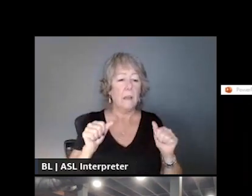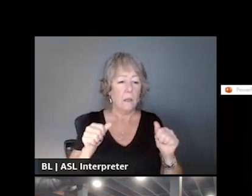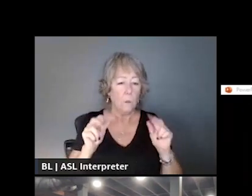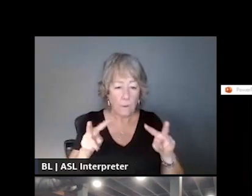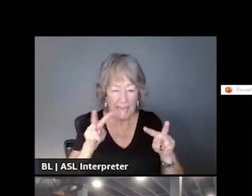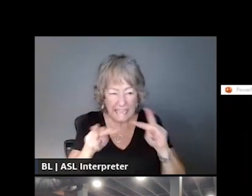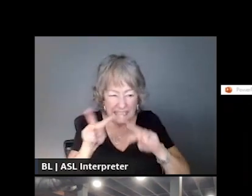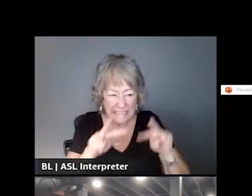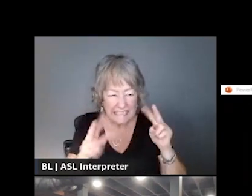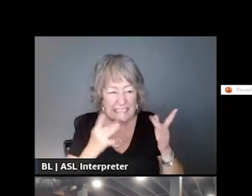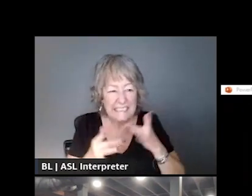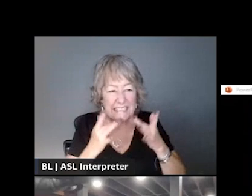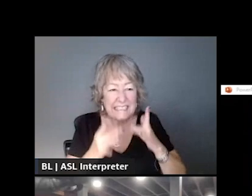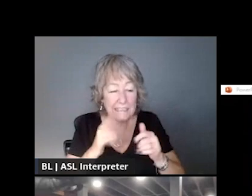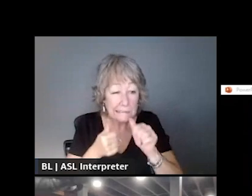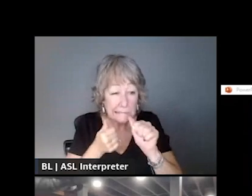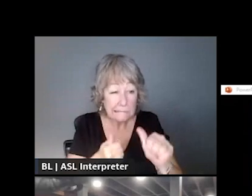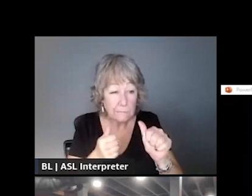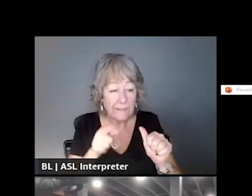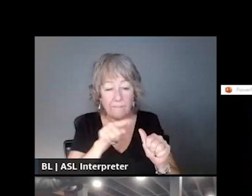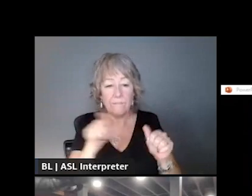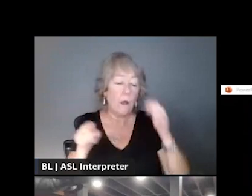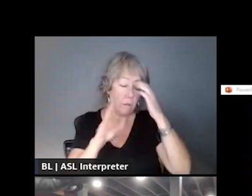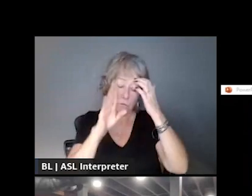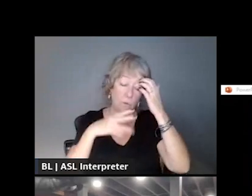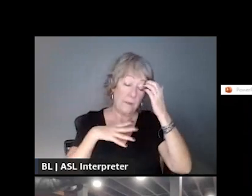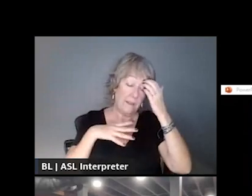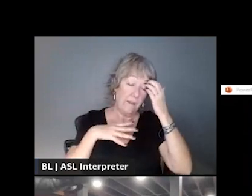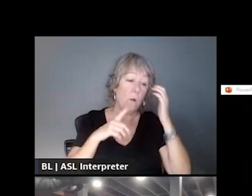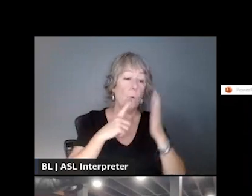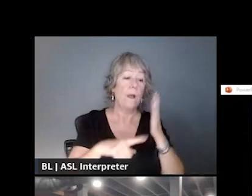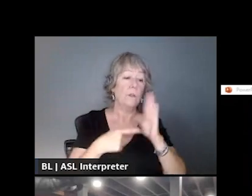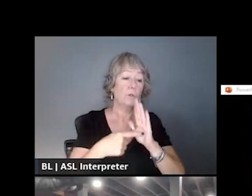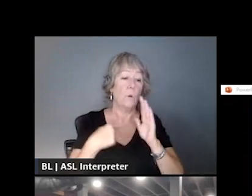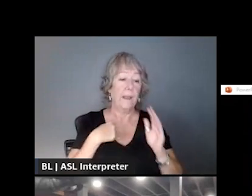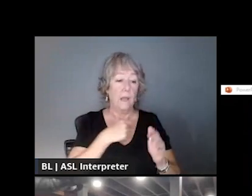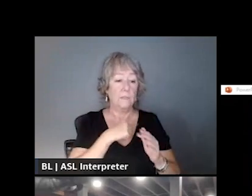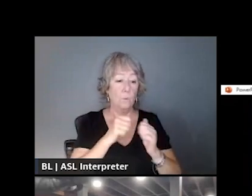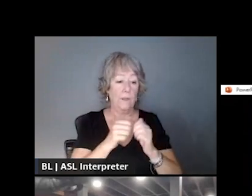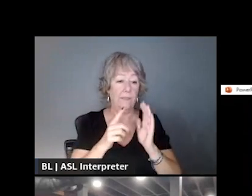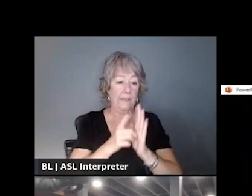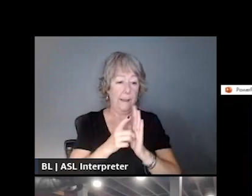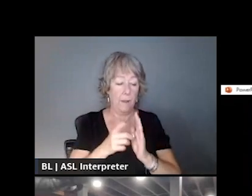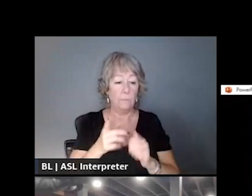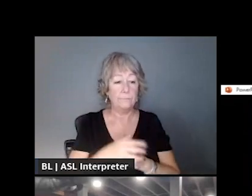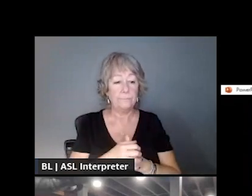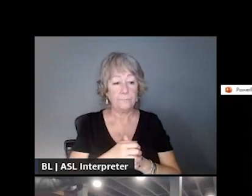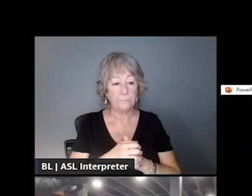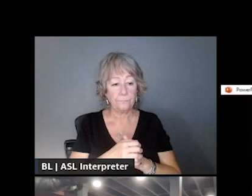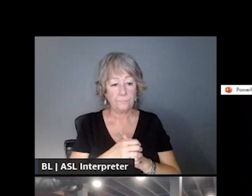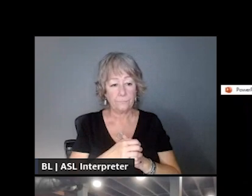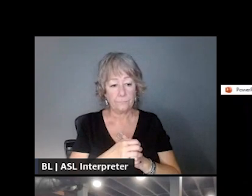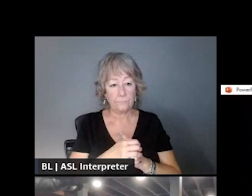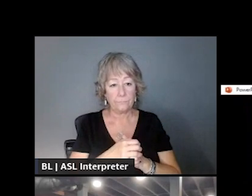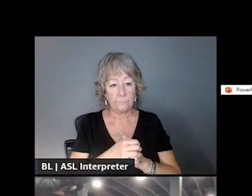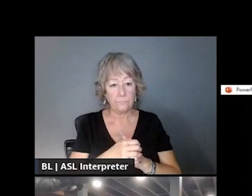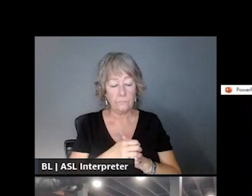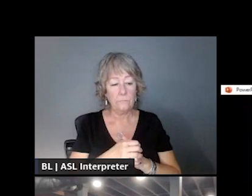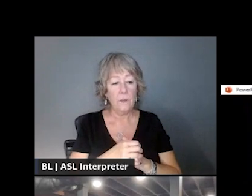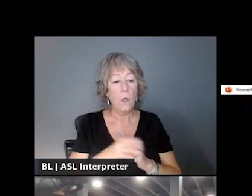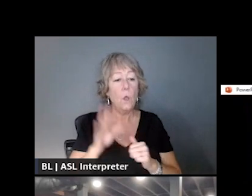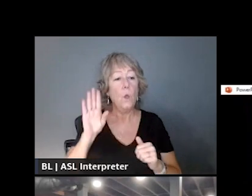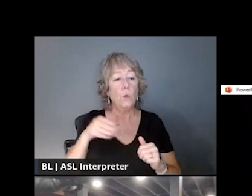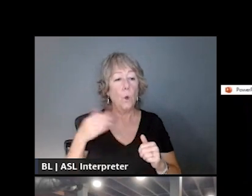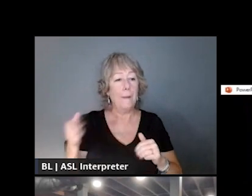across exactly what you're trying to show us here is, you know, nobody had to go in and set